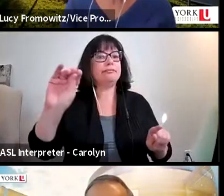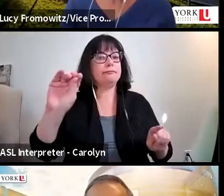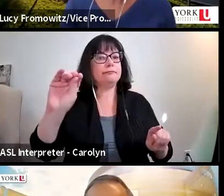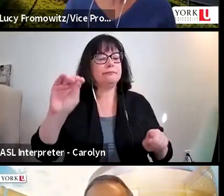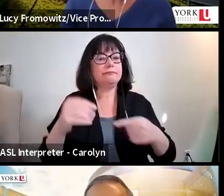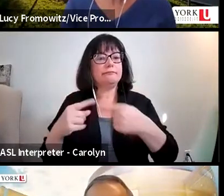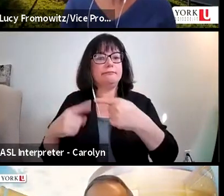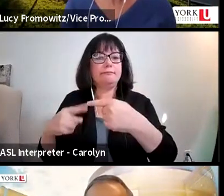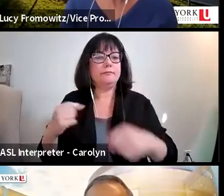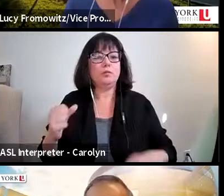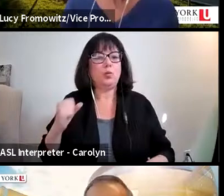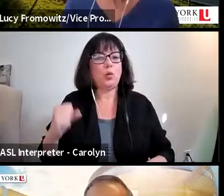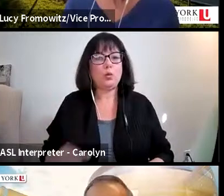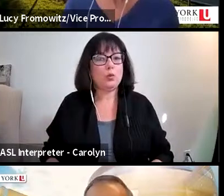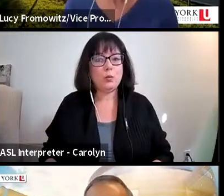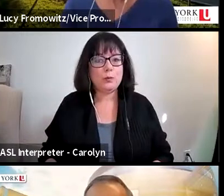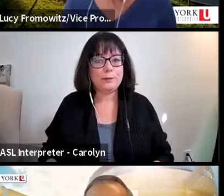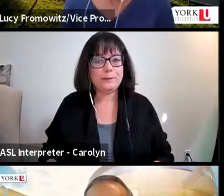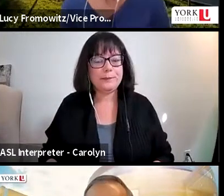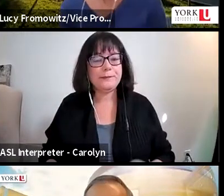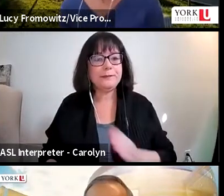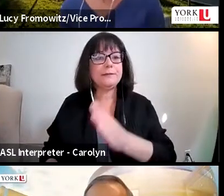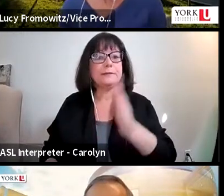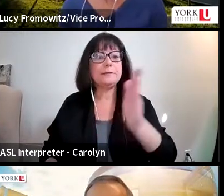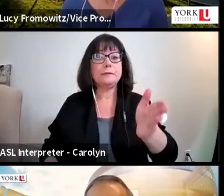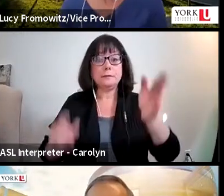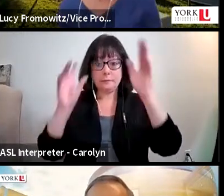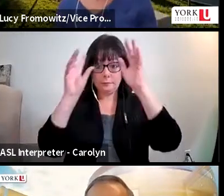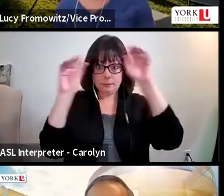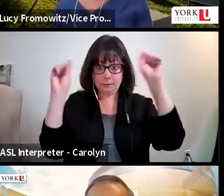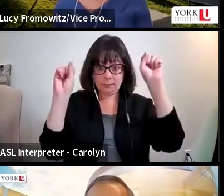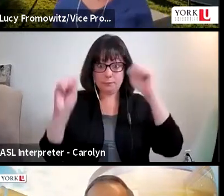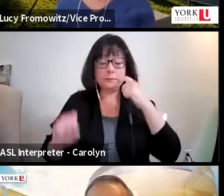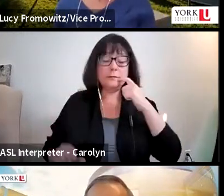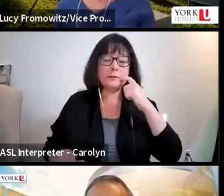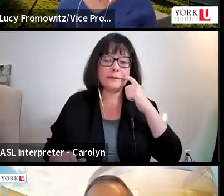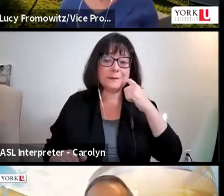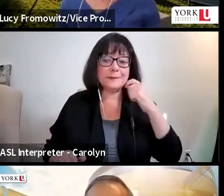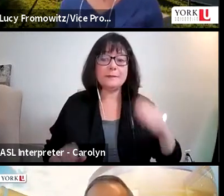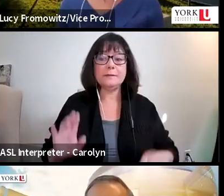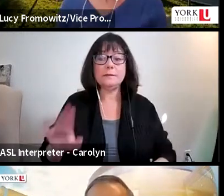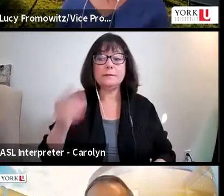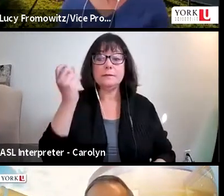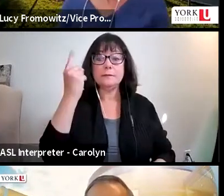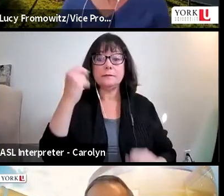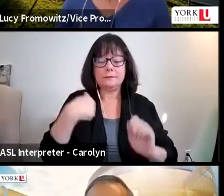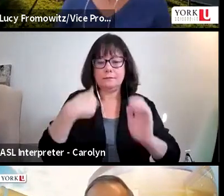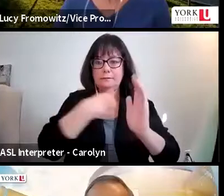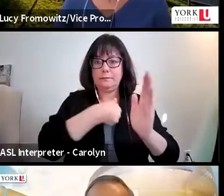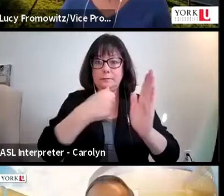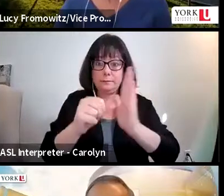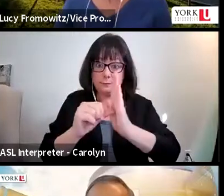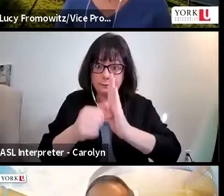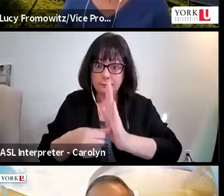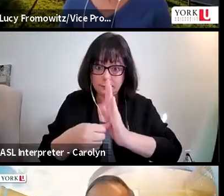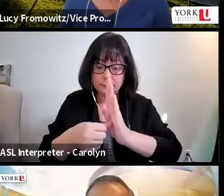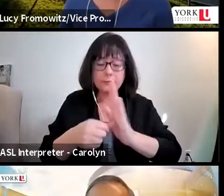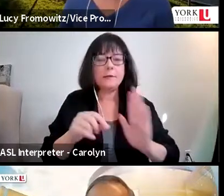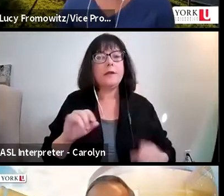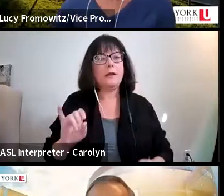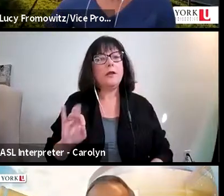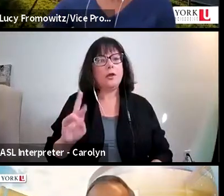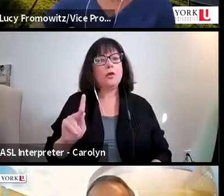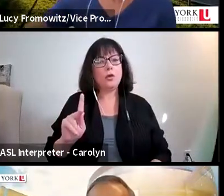Yeah, I do want to emphasize that while York has a very skilled and talented